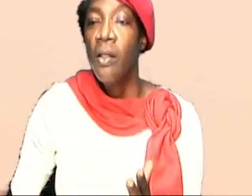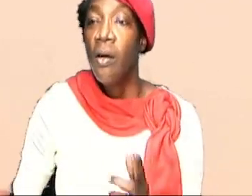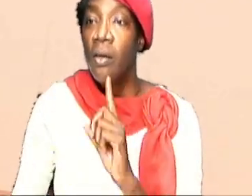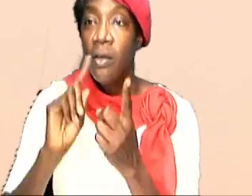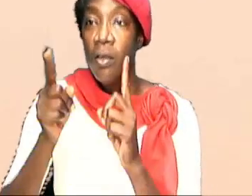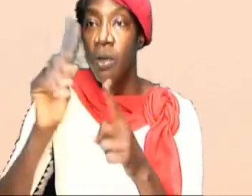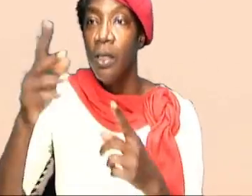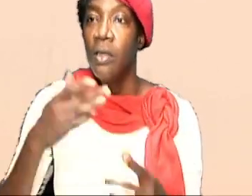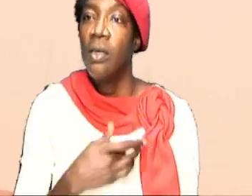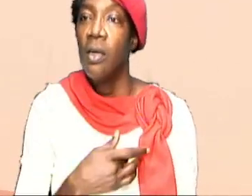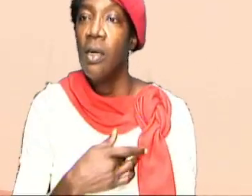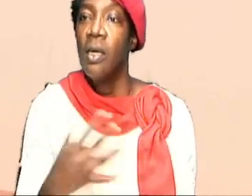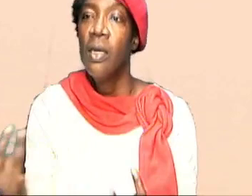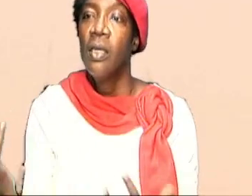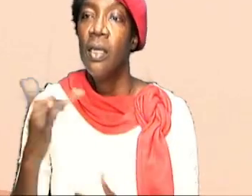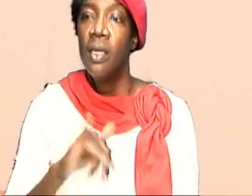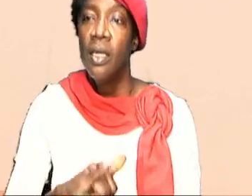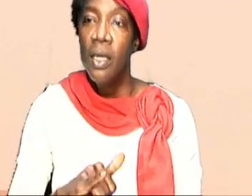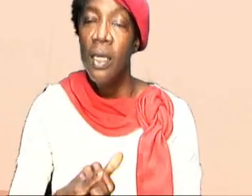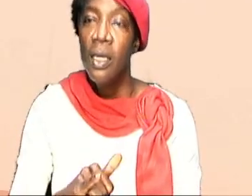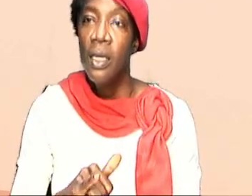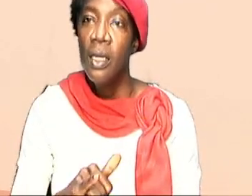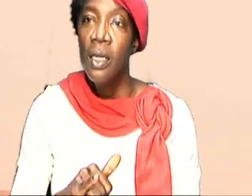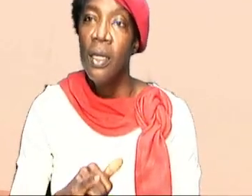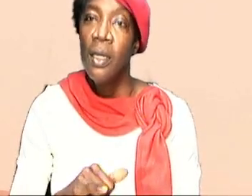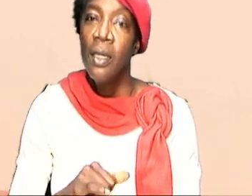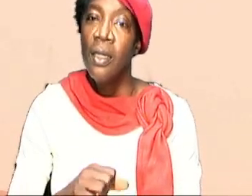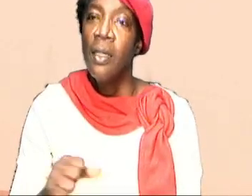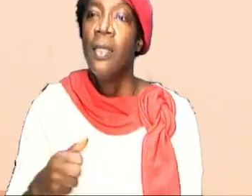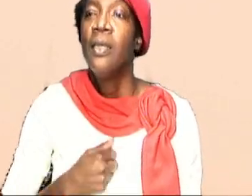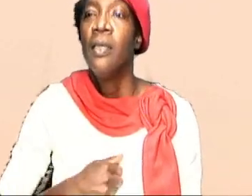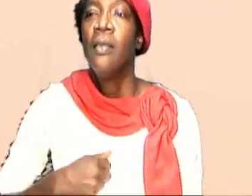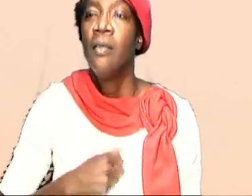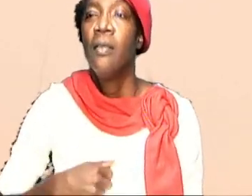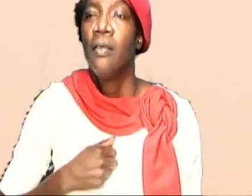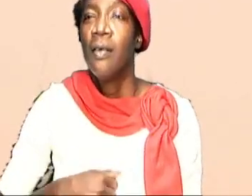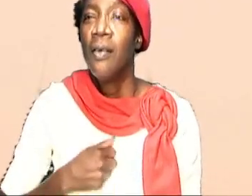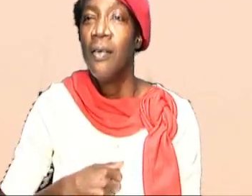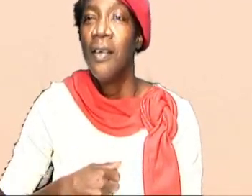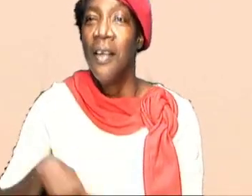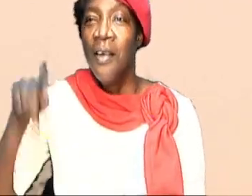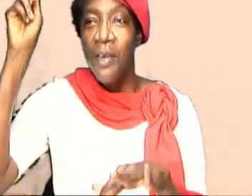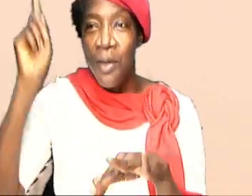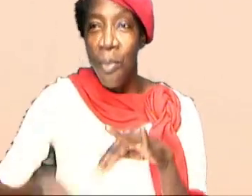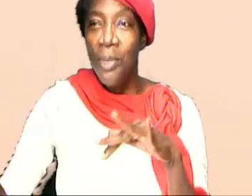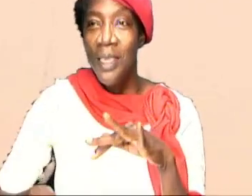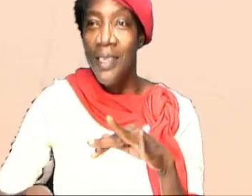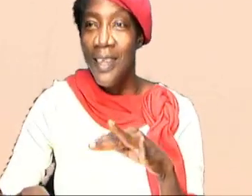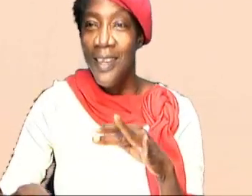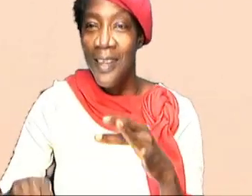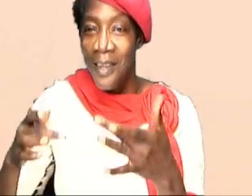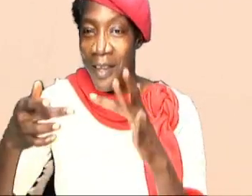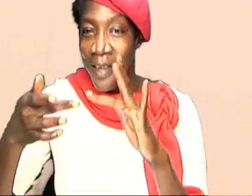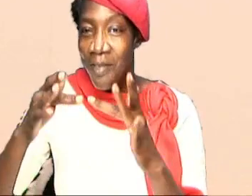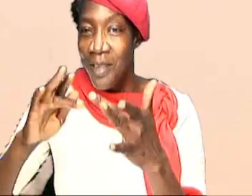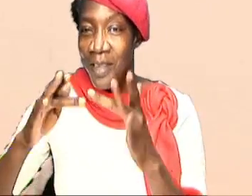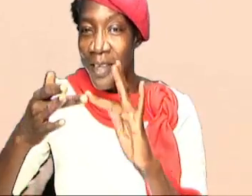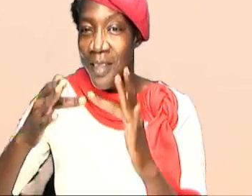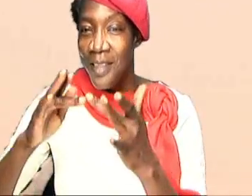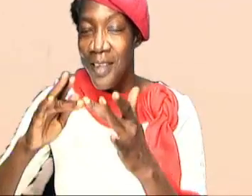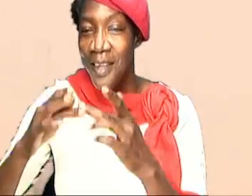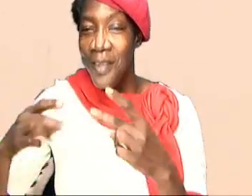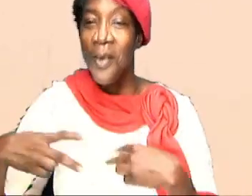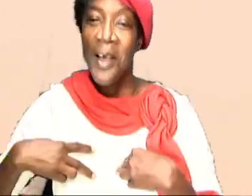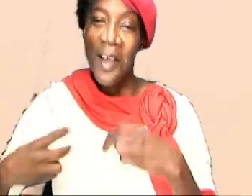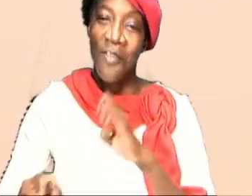to your heart today. Let me also apologize for the missing of the stream last week. You know, we had some technical